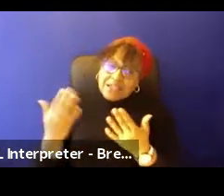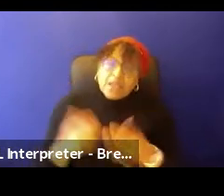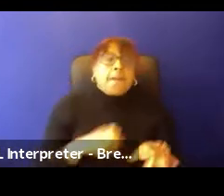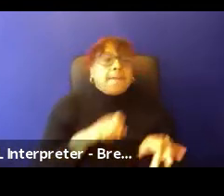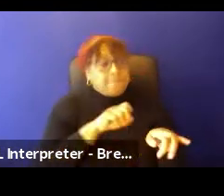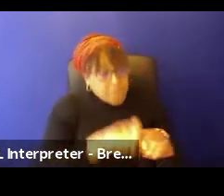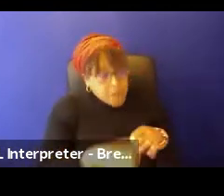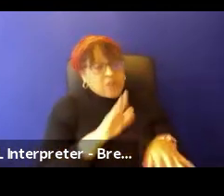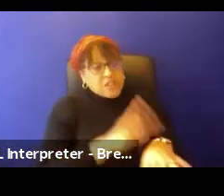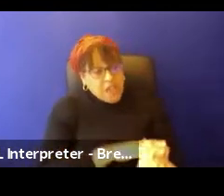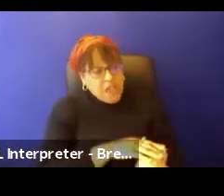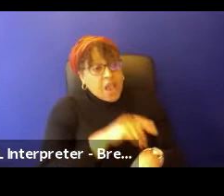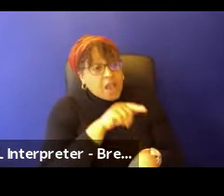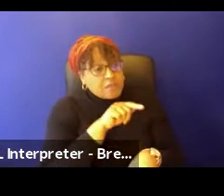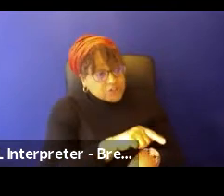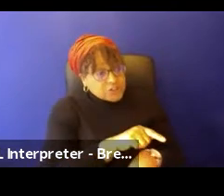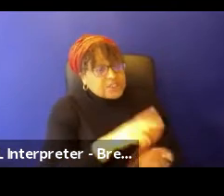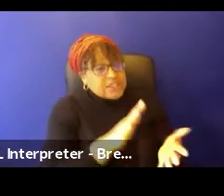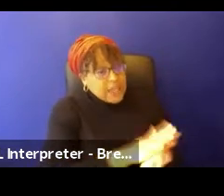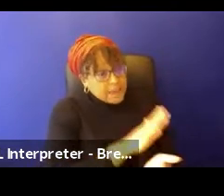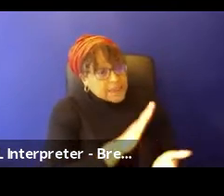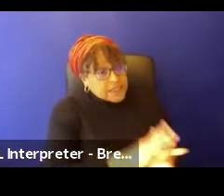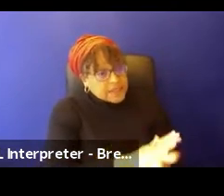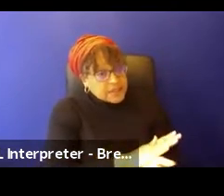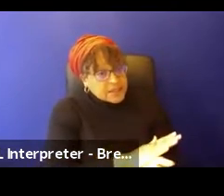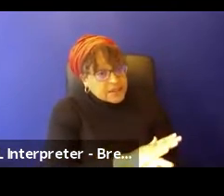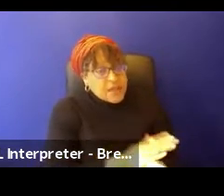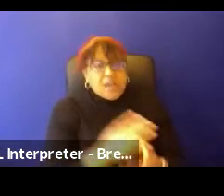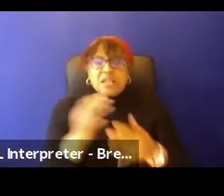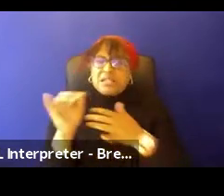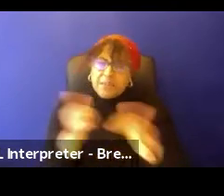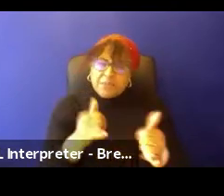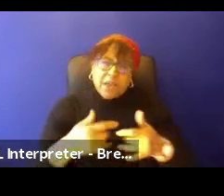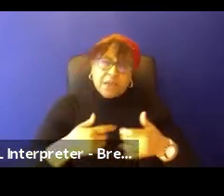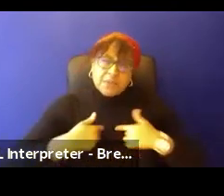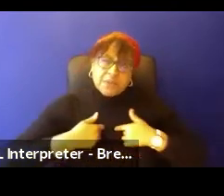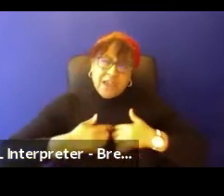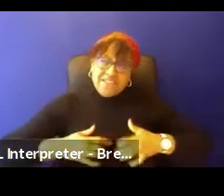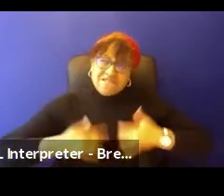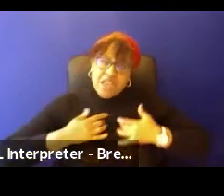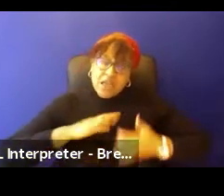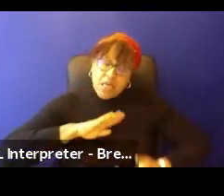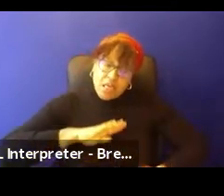happy. Sometimes I feel extremely low. Joyous.